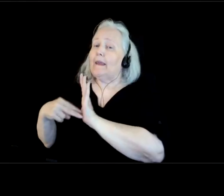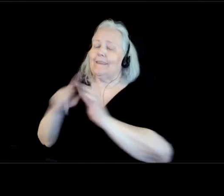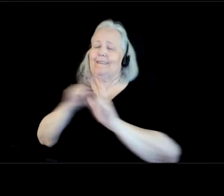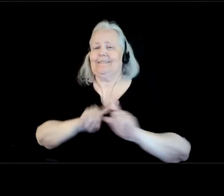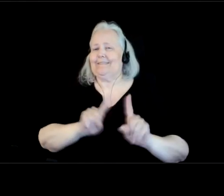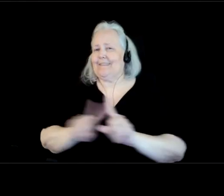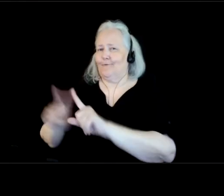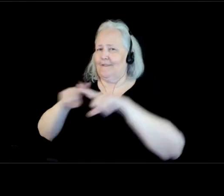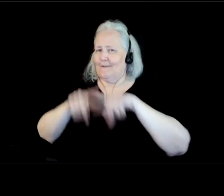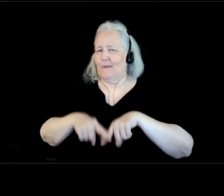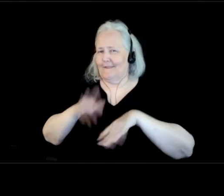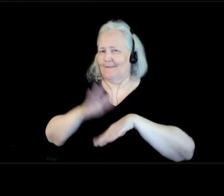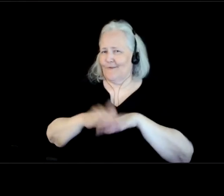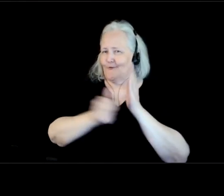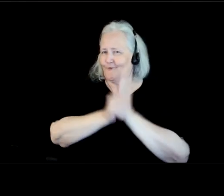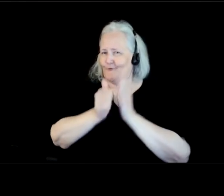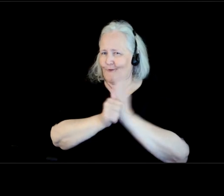think